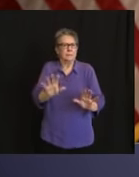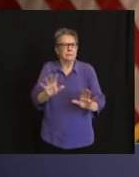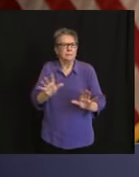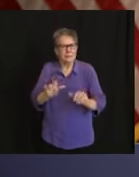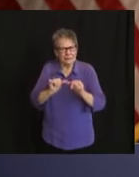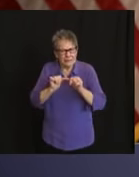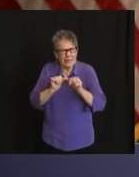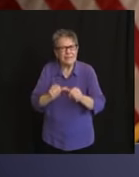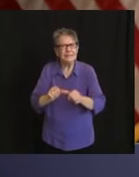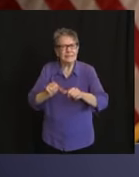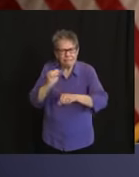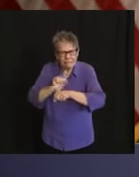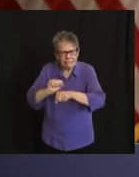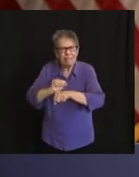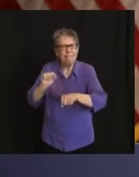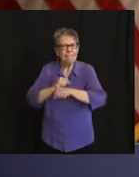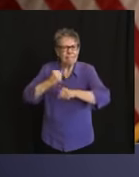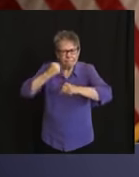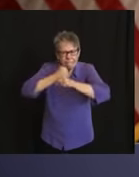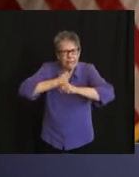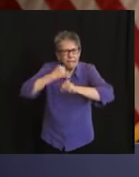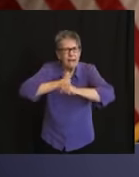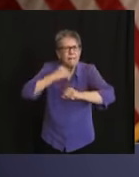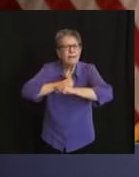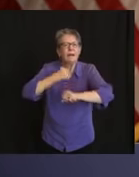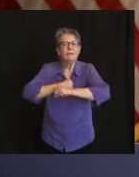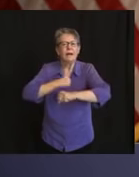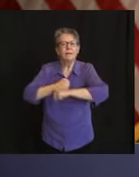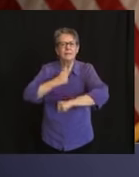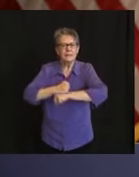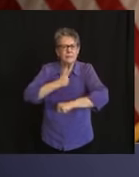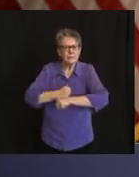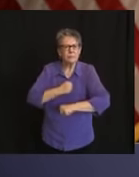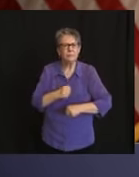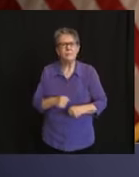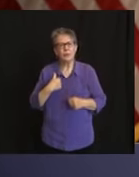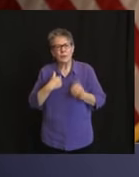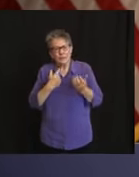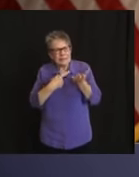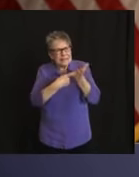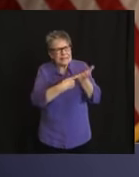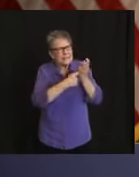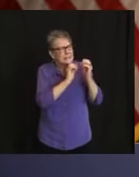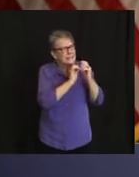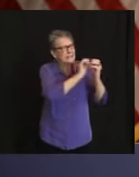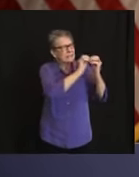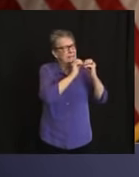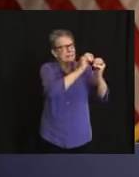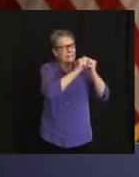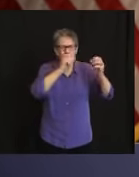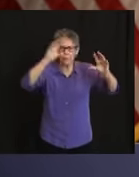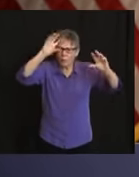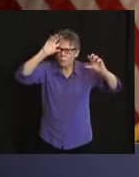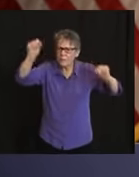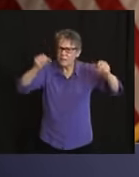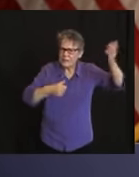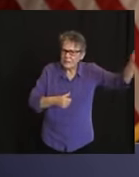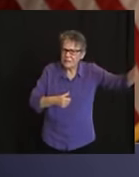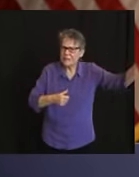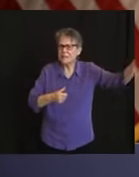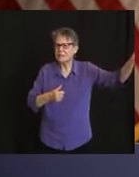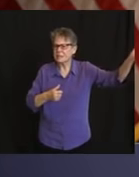confirmation, rather, not with me, although I raised it with the president as well, and he didn't say no to it, is I believe the president